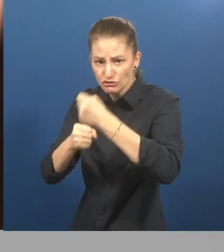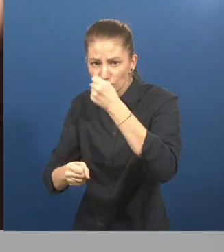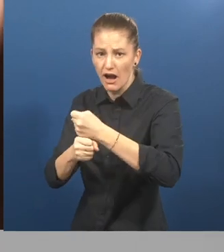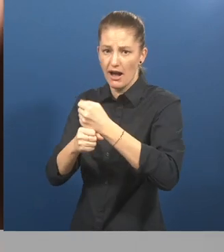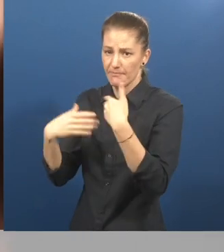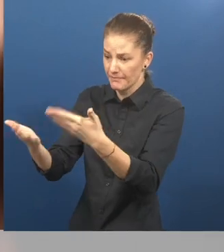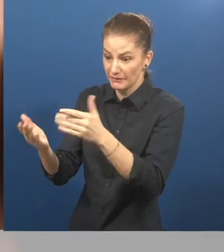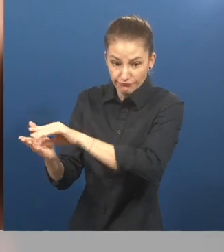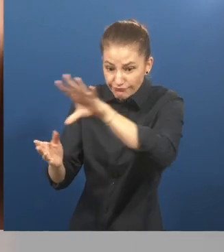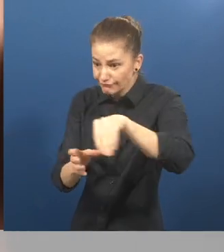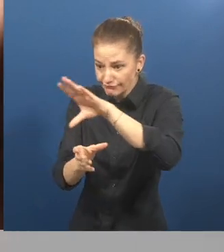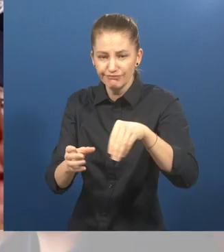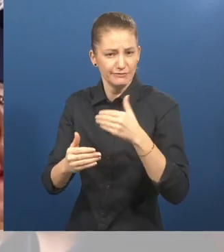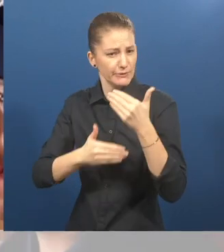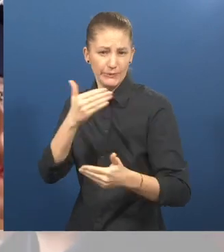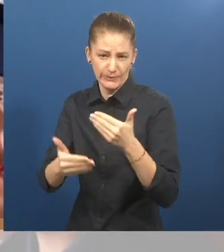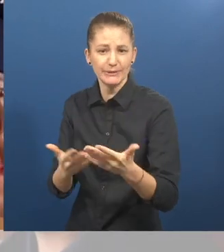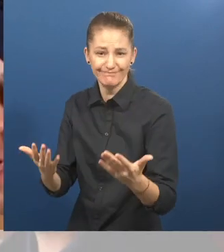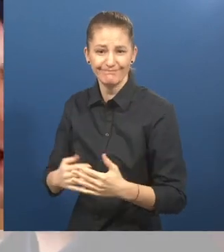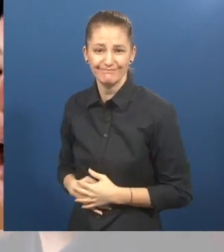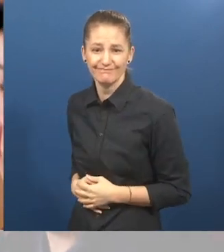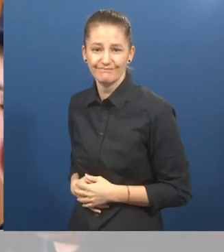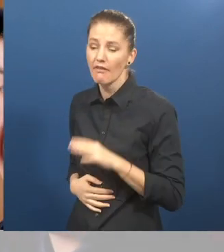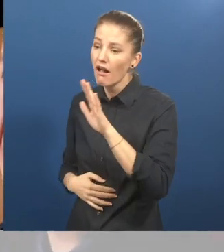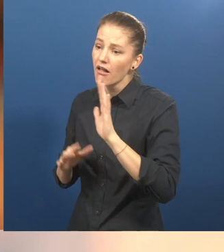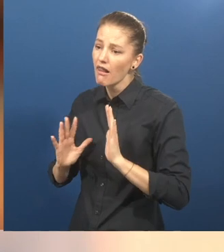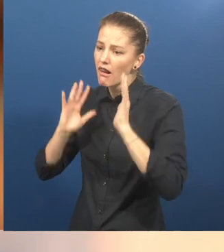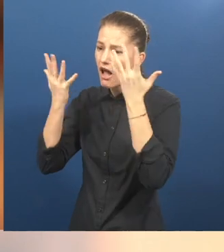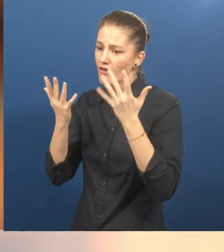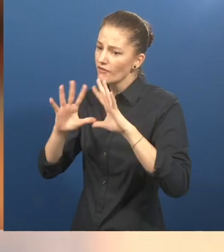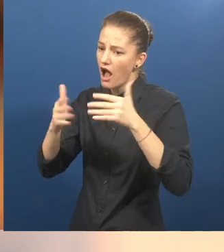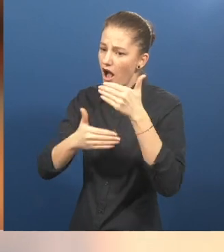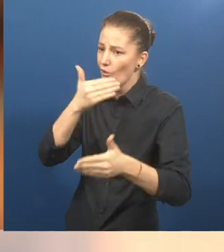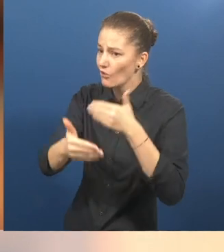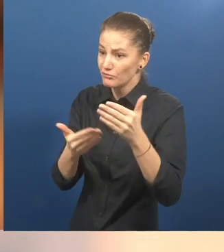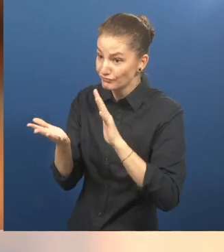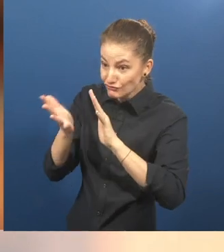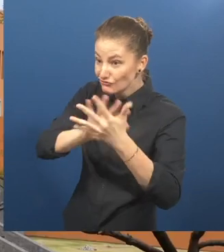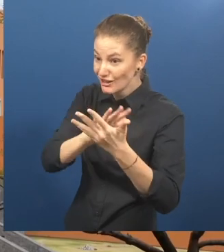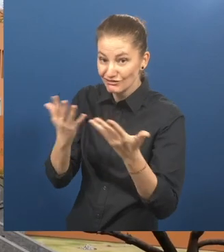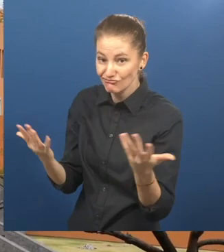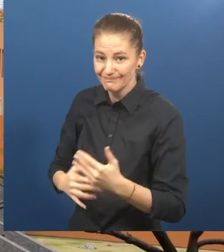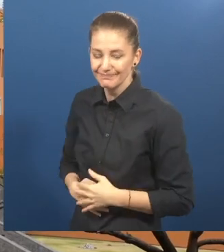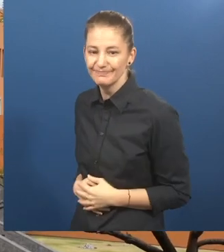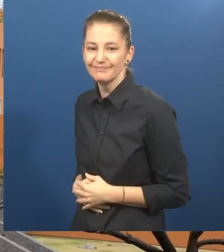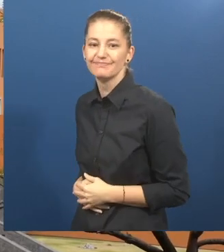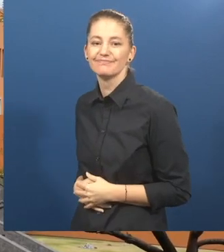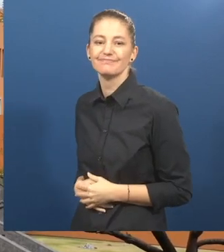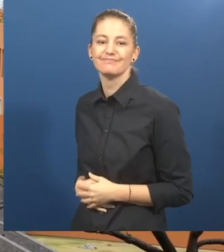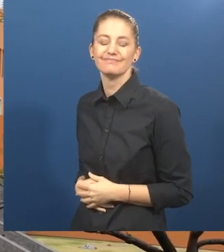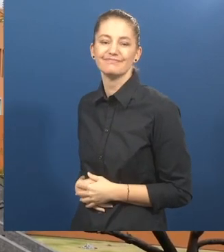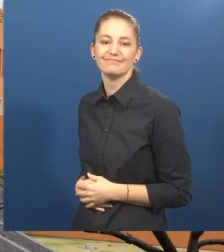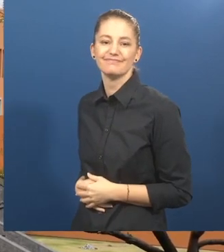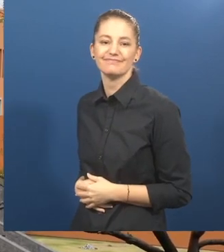solution change your life? José Armando Castillo, employee of Televisa. I came here at